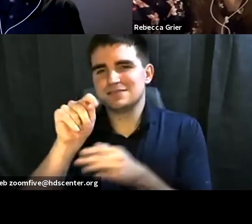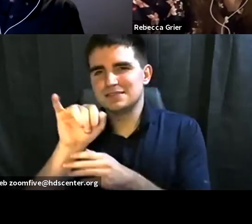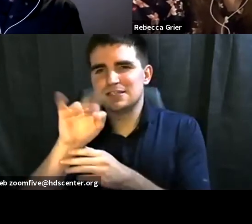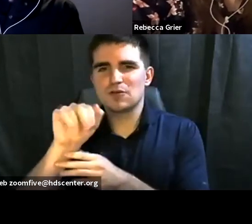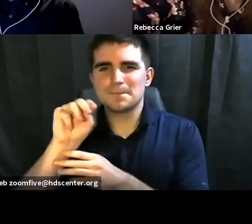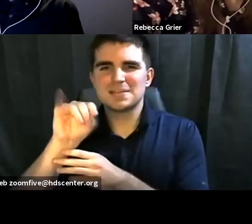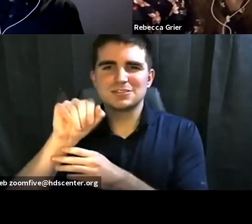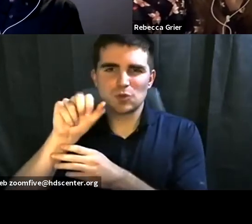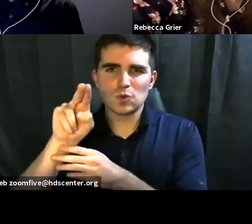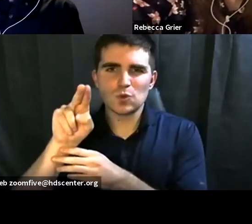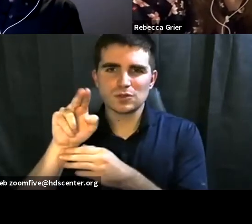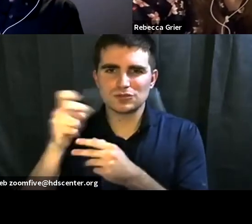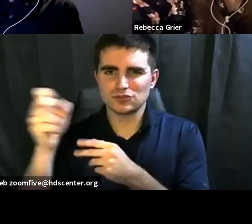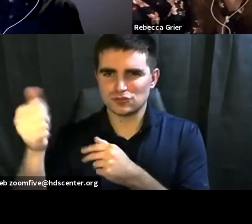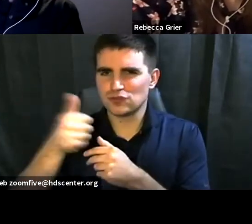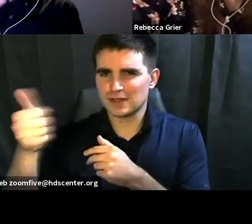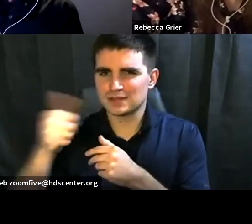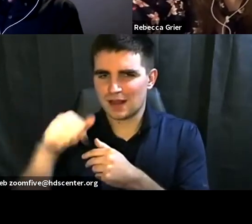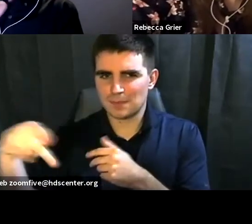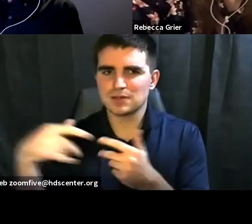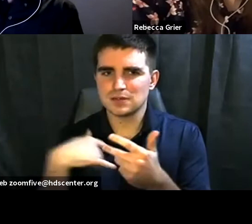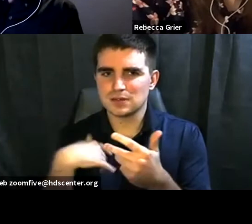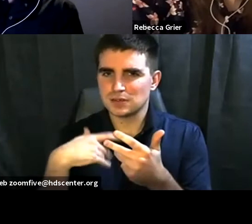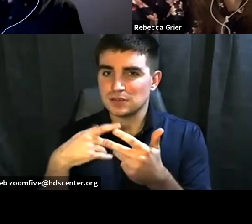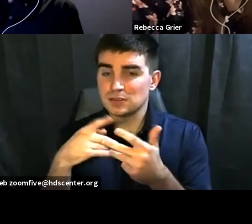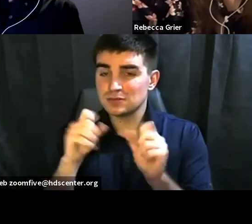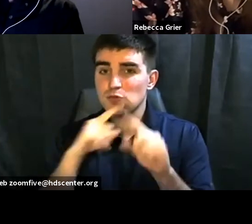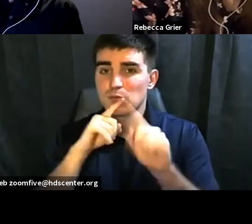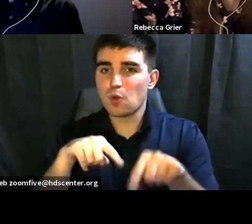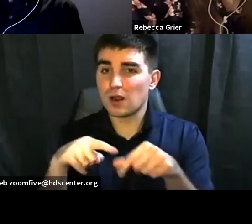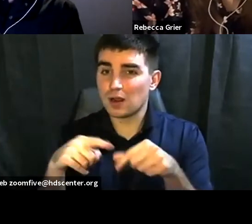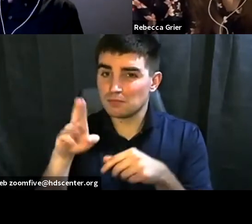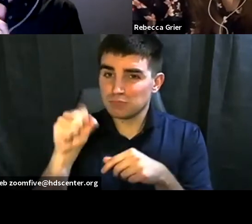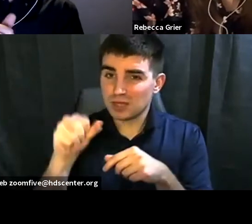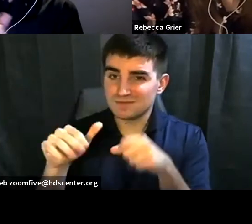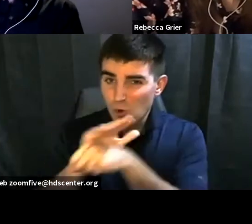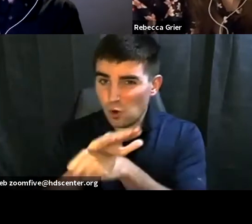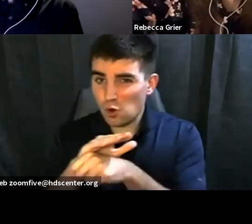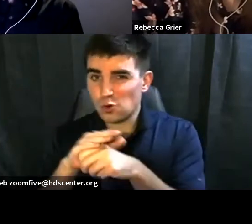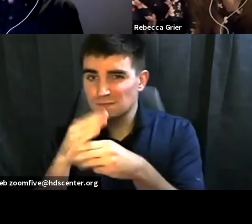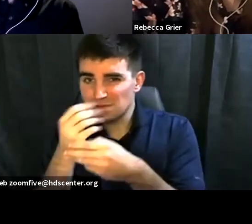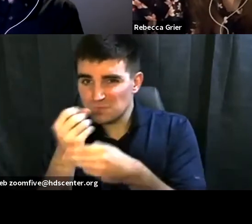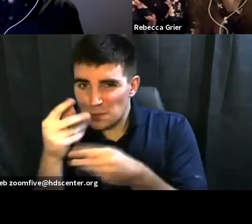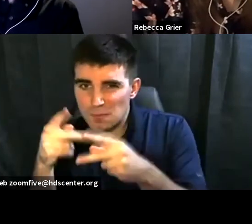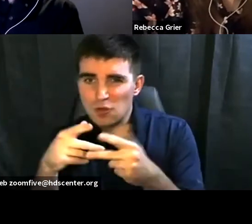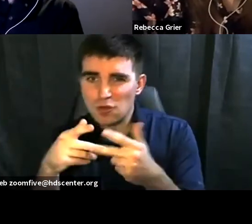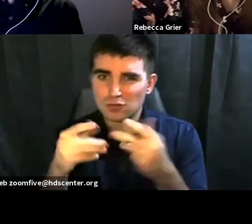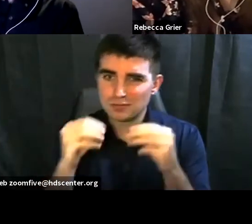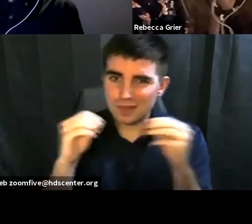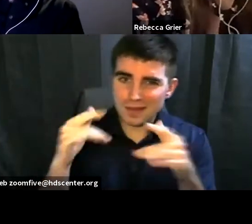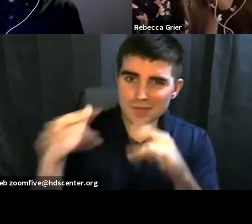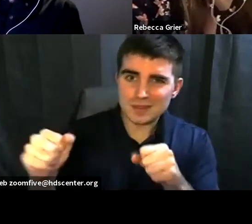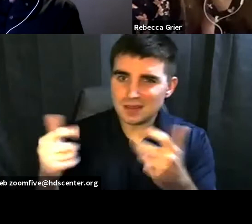time included the ability to report how full the bus was. And at the time, this was a kind of a really innovative type of